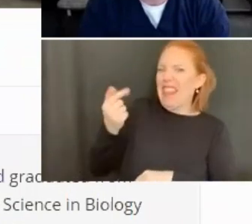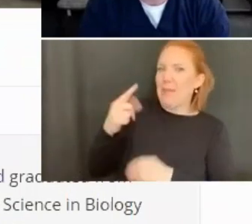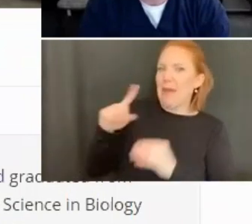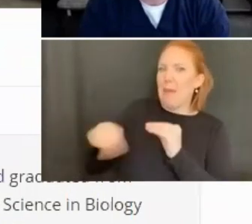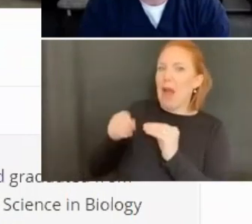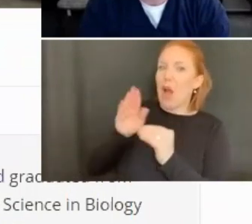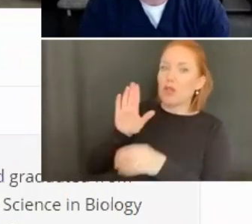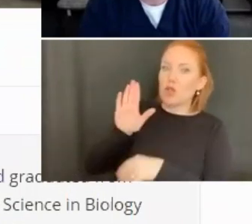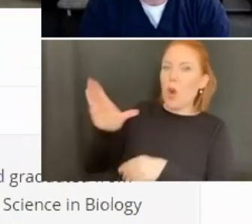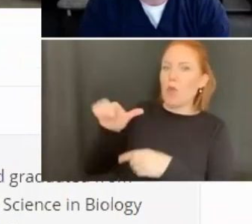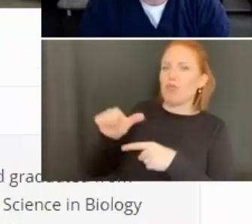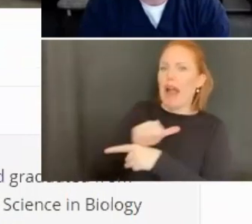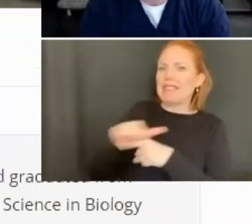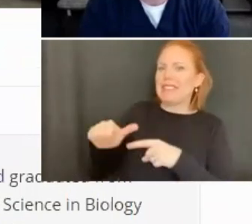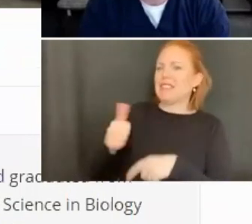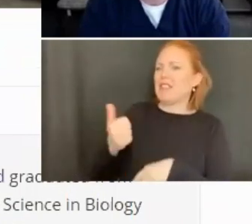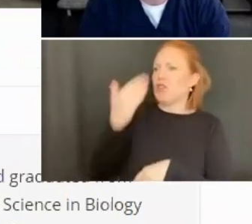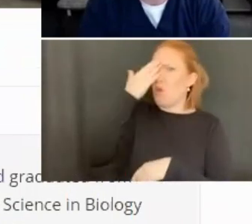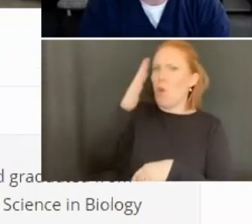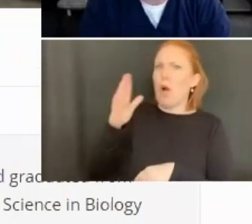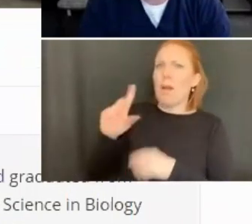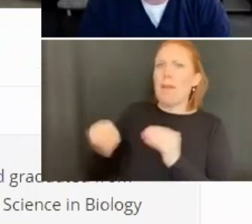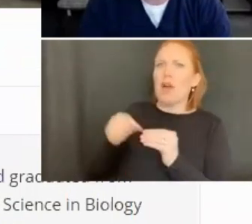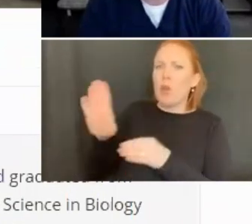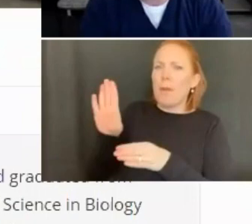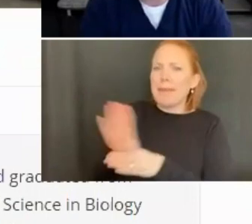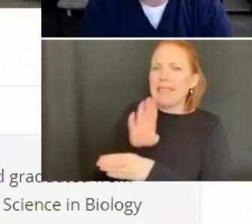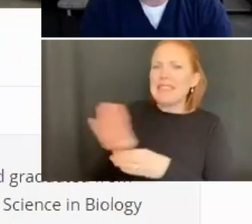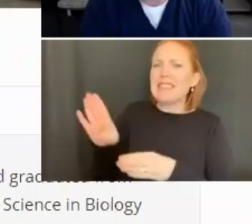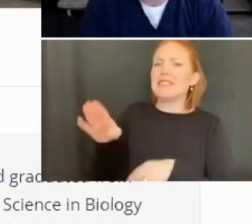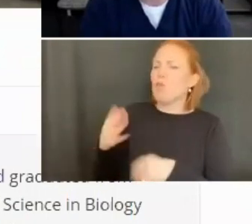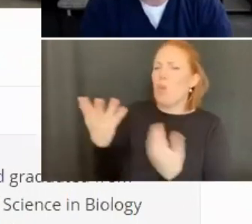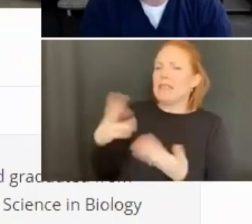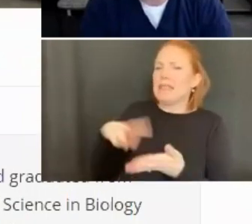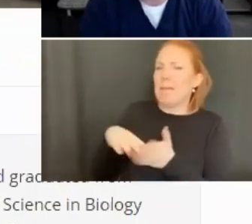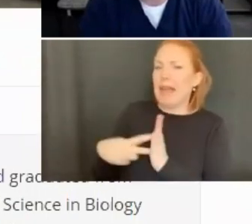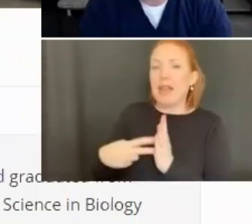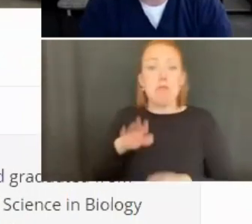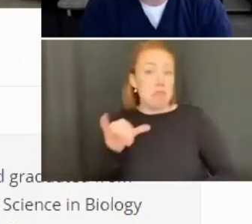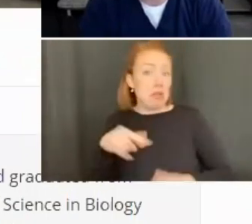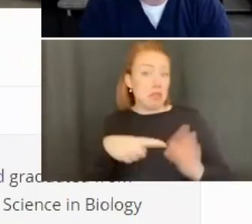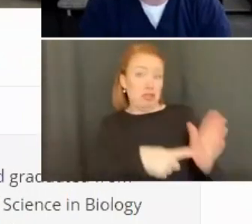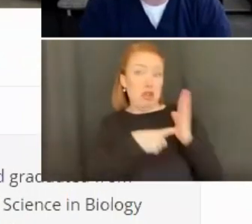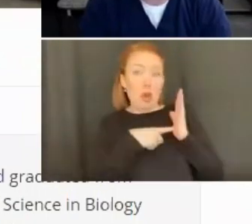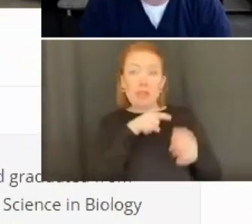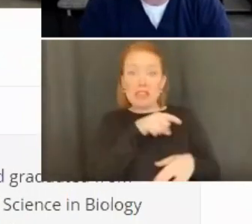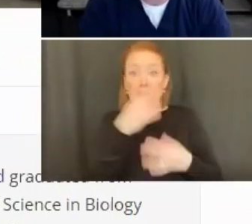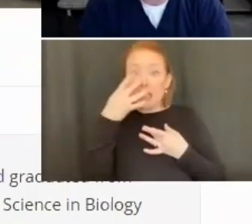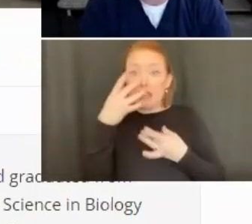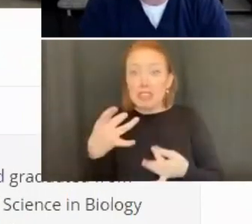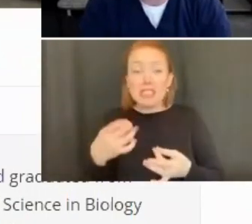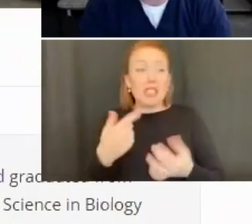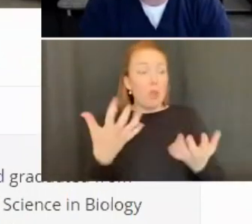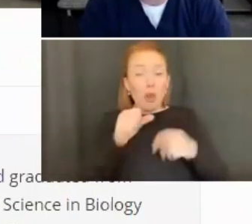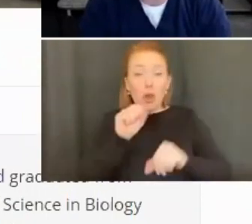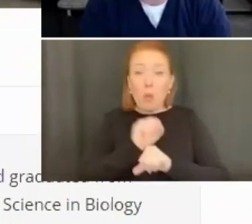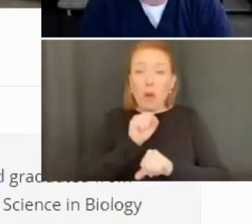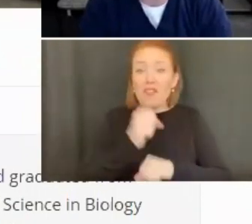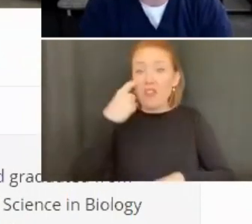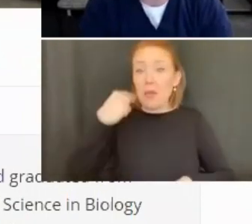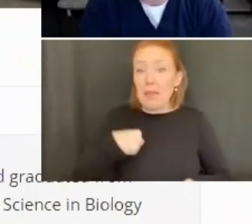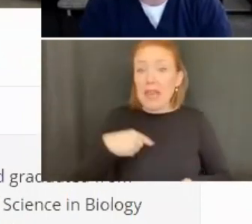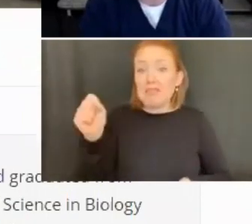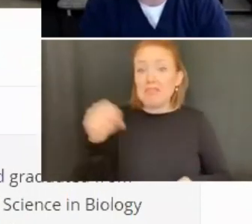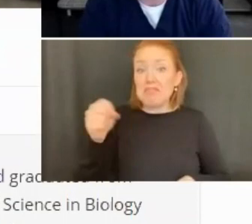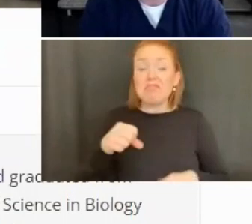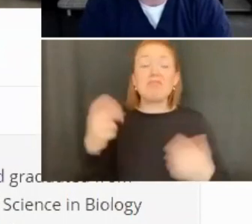about you? What does it say about that person? It shows me that they're interested in employment or whatever their